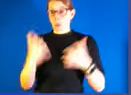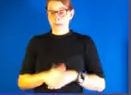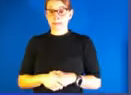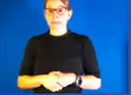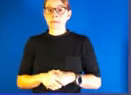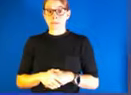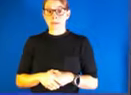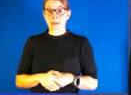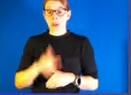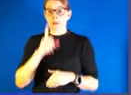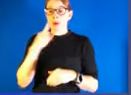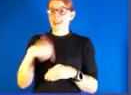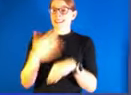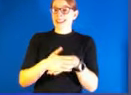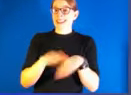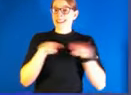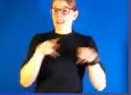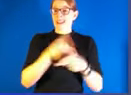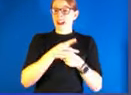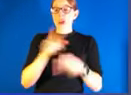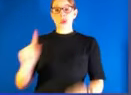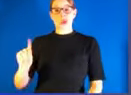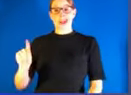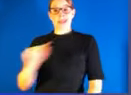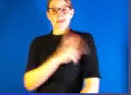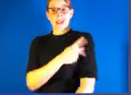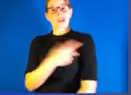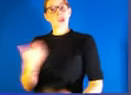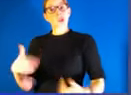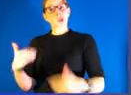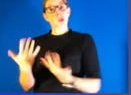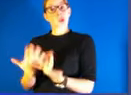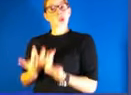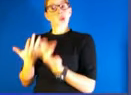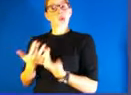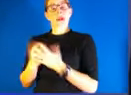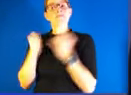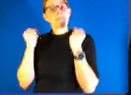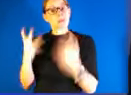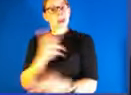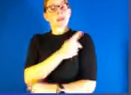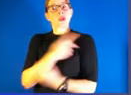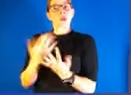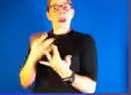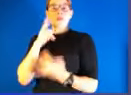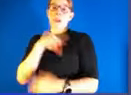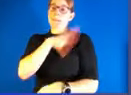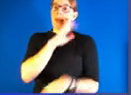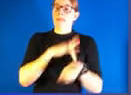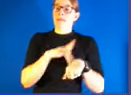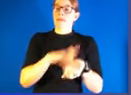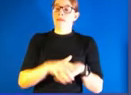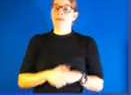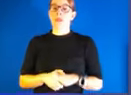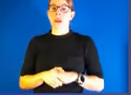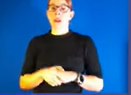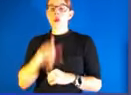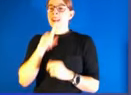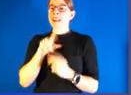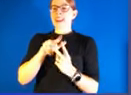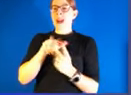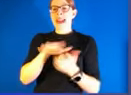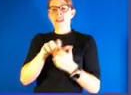level of care. So 20 patients holding is a significant amount of patients waiting for beds, and it's a combination of what